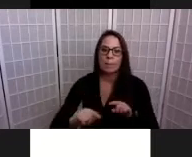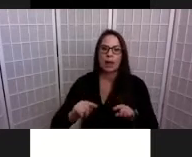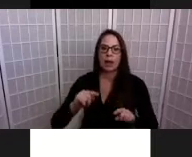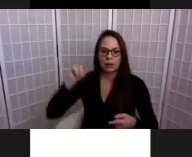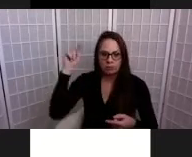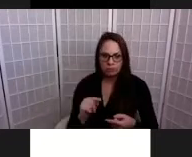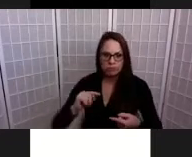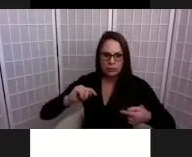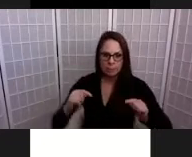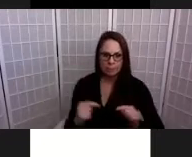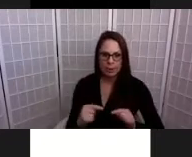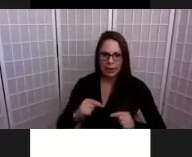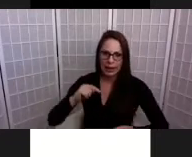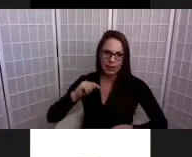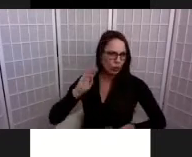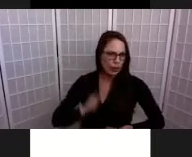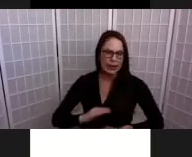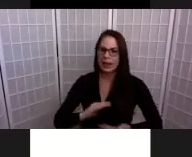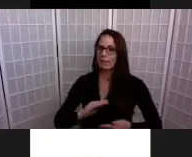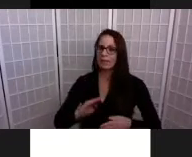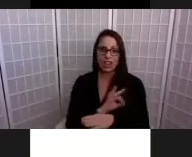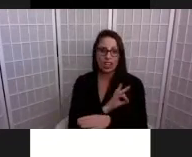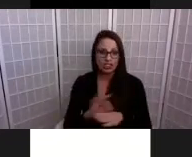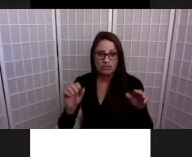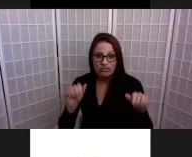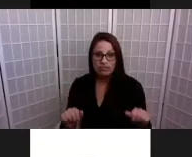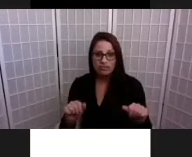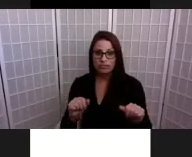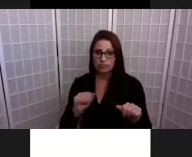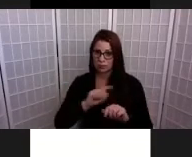function. And again, when patients are ready, it's a good option.